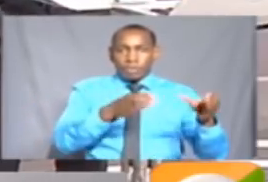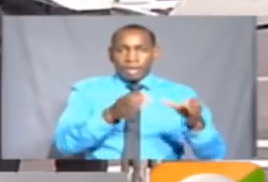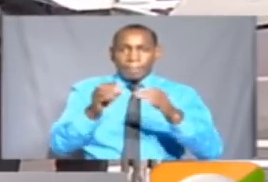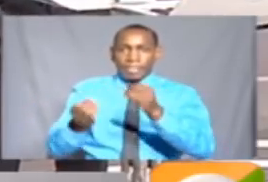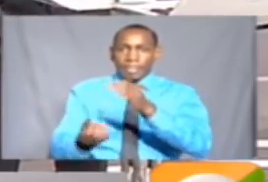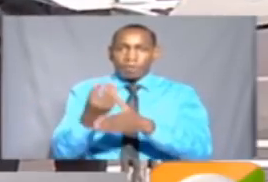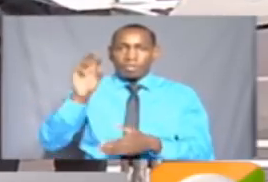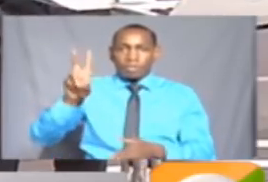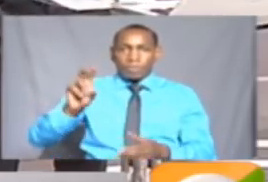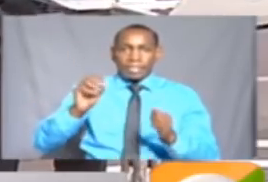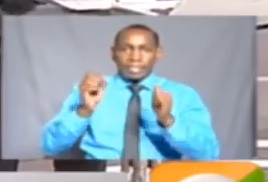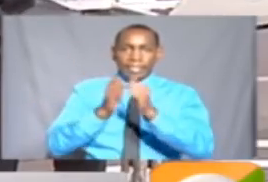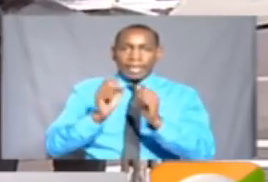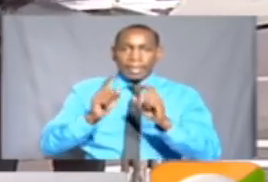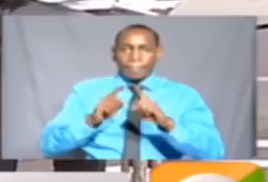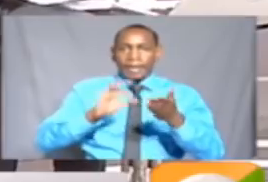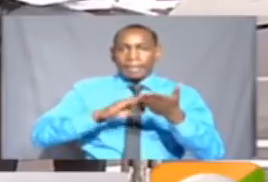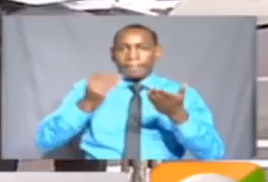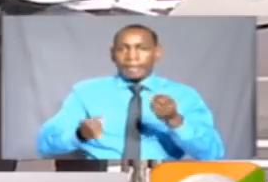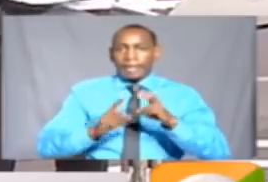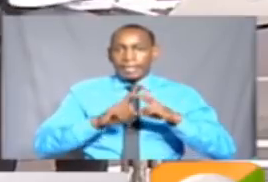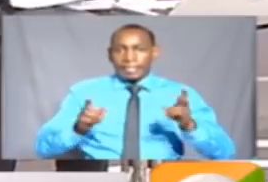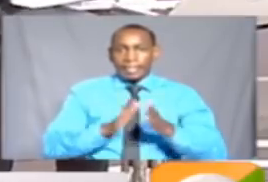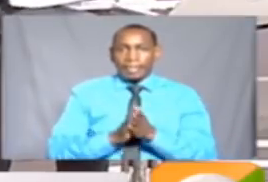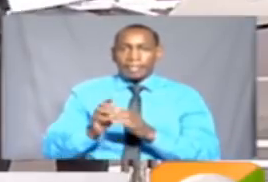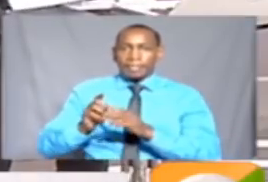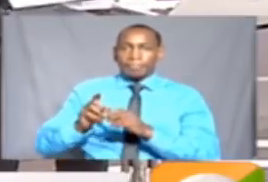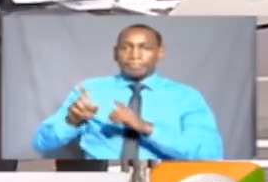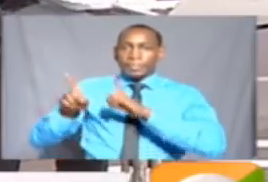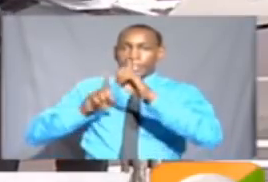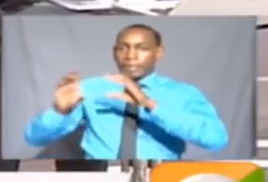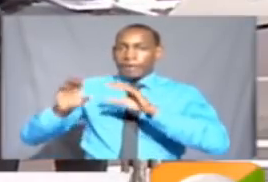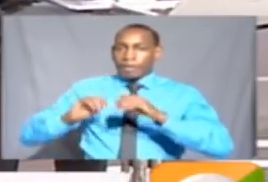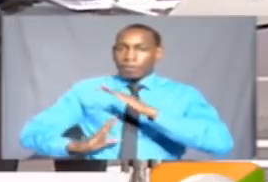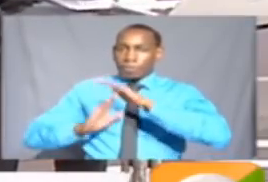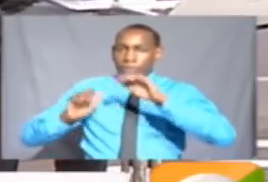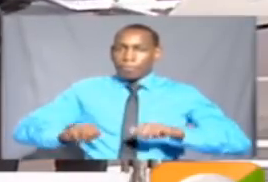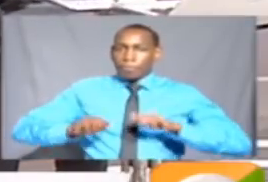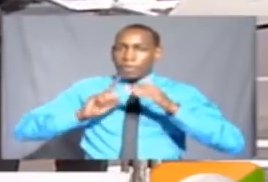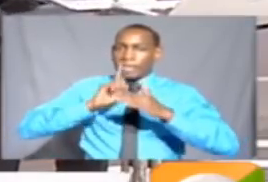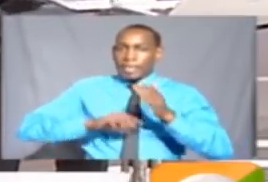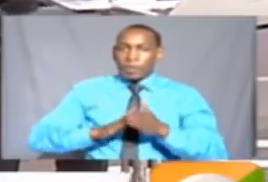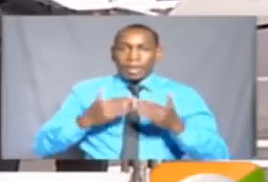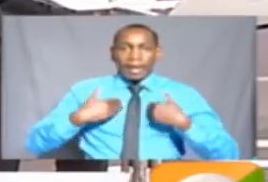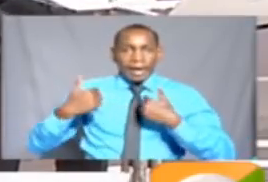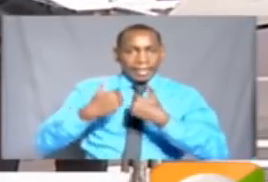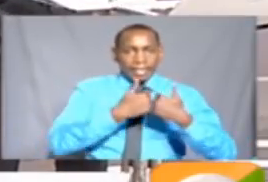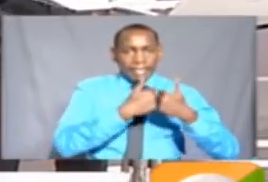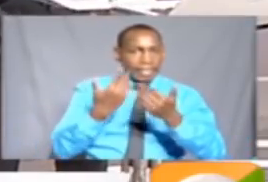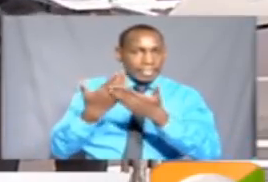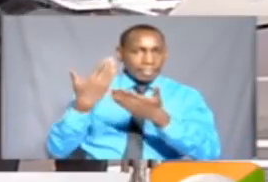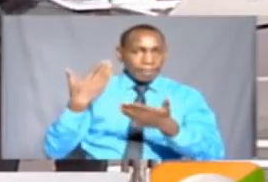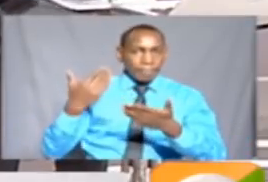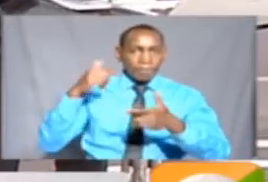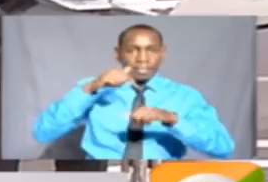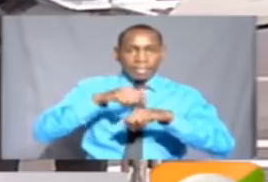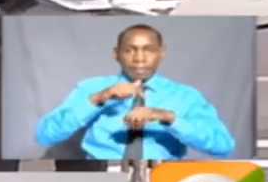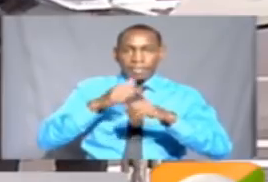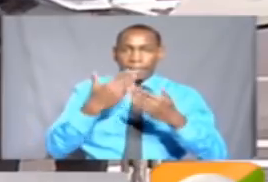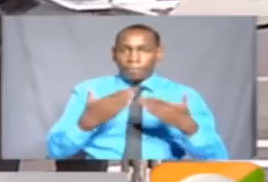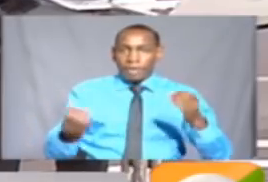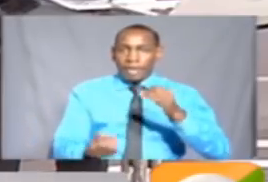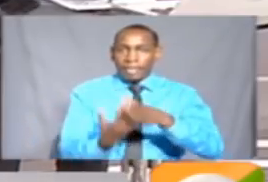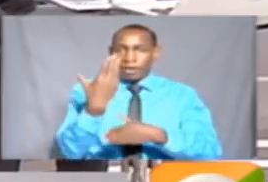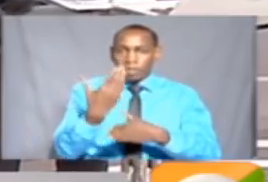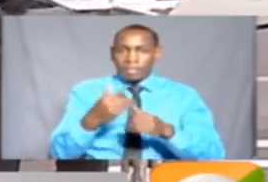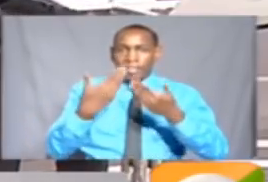but failed to take off. Speaking during the event, Safaricom CEO Bob Collymore stated that there were challenges previously when the product was launched